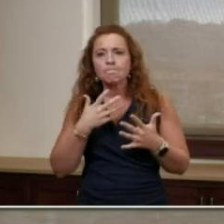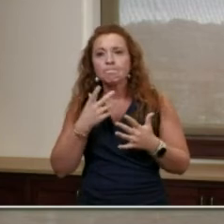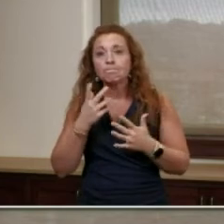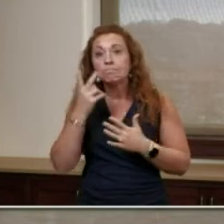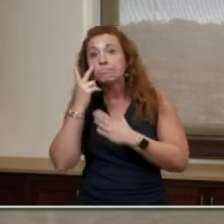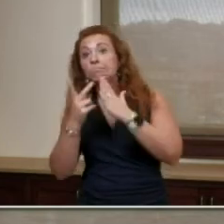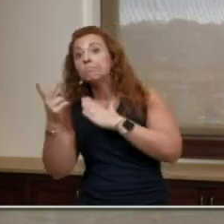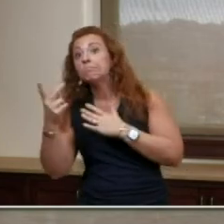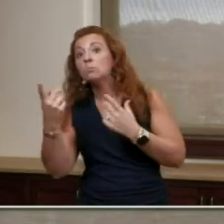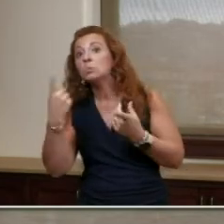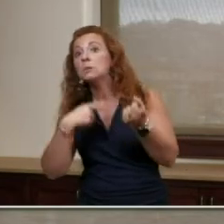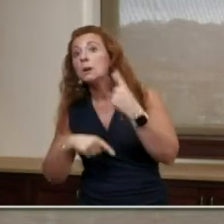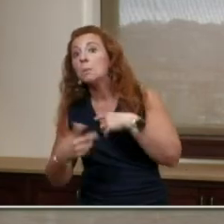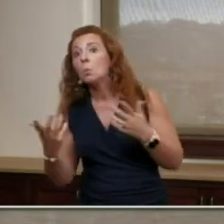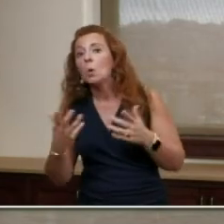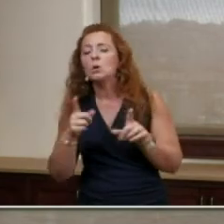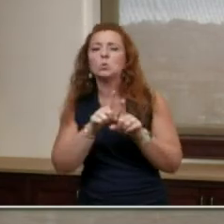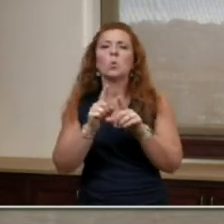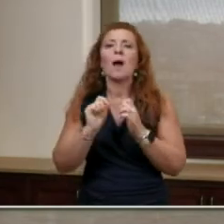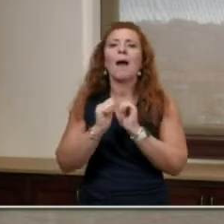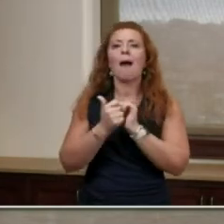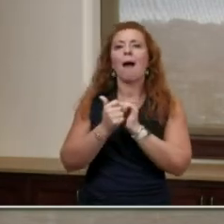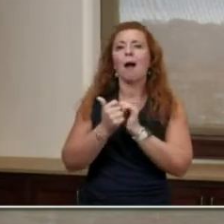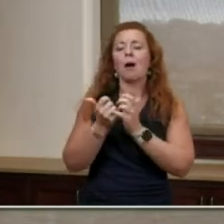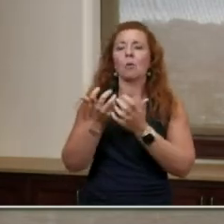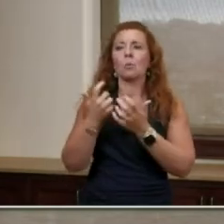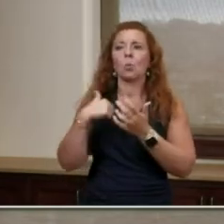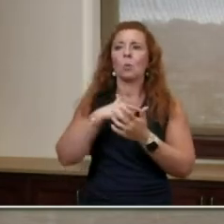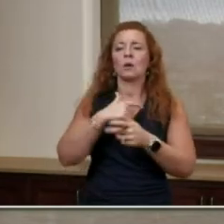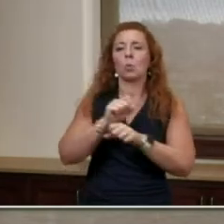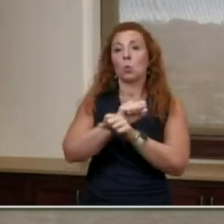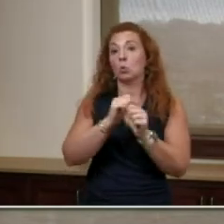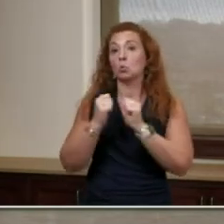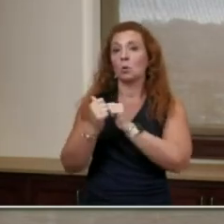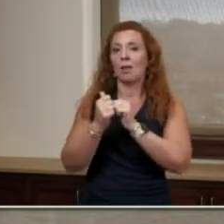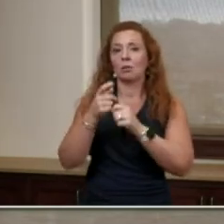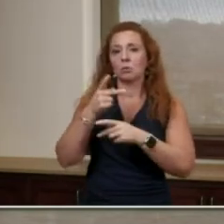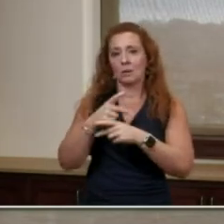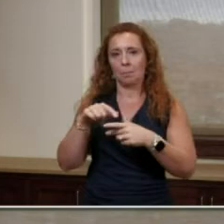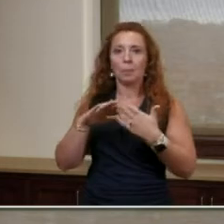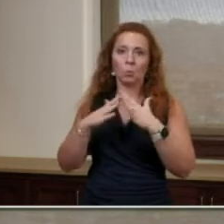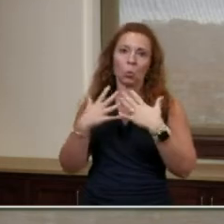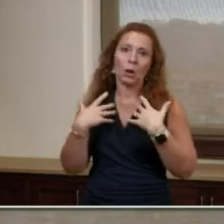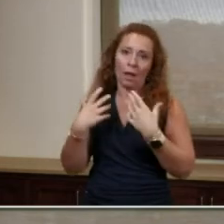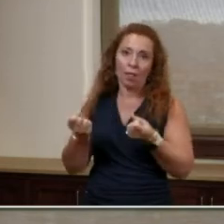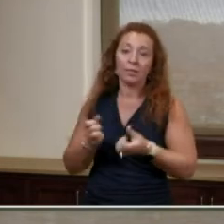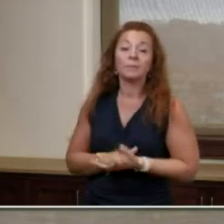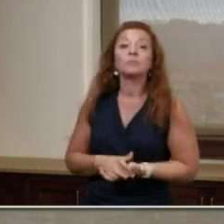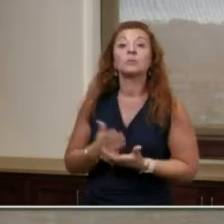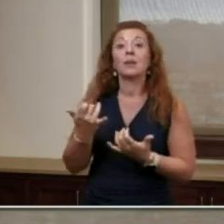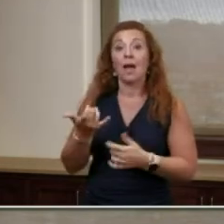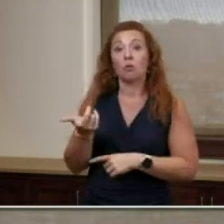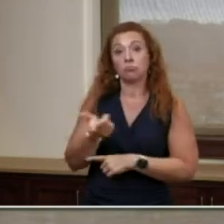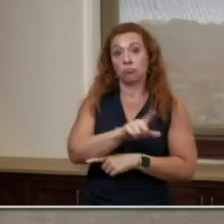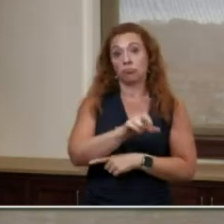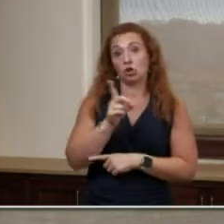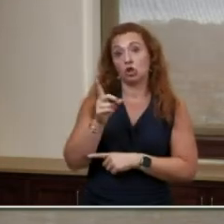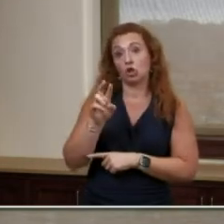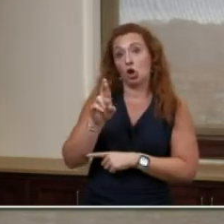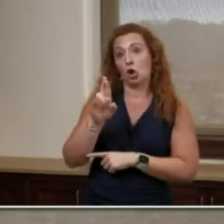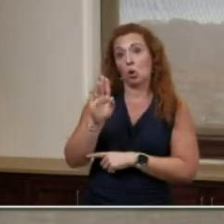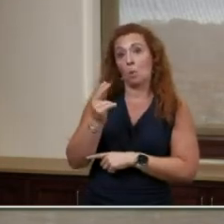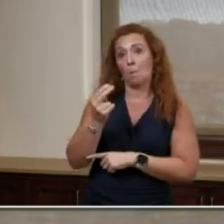and where we want to make sure we can be of assistance to keep this community as healthy as we can be. So let me turn it over for Dr.